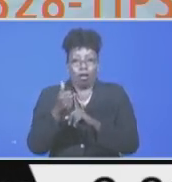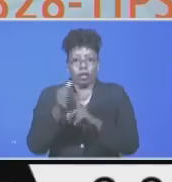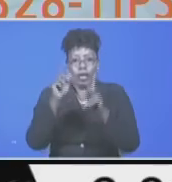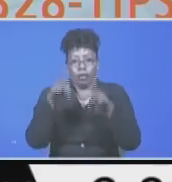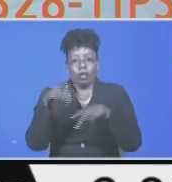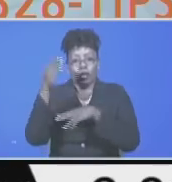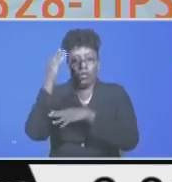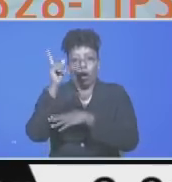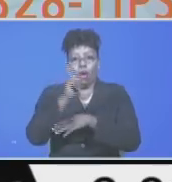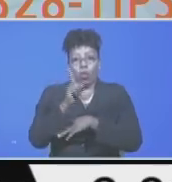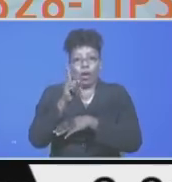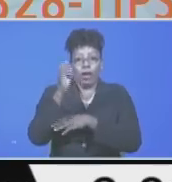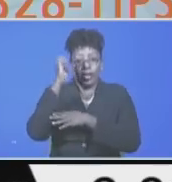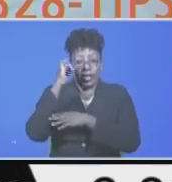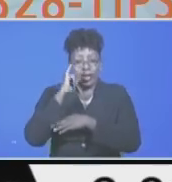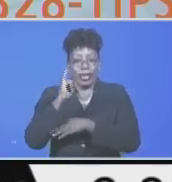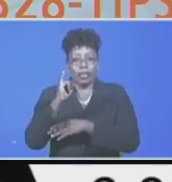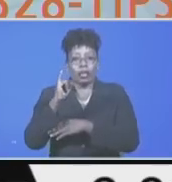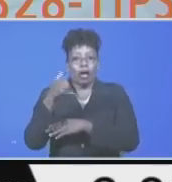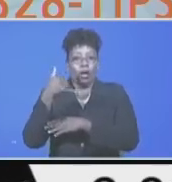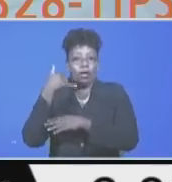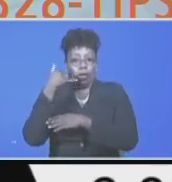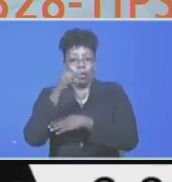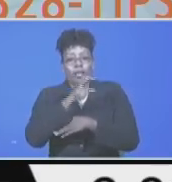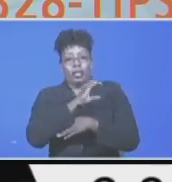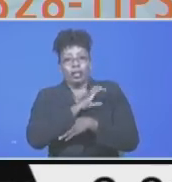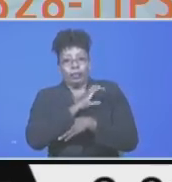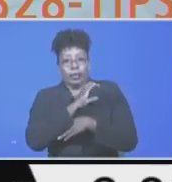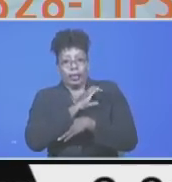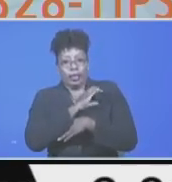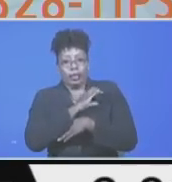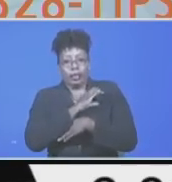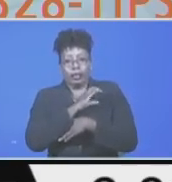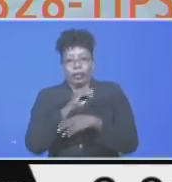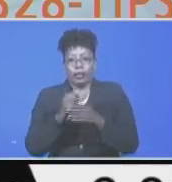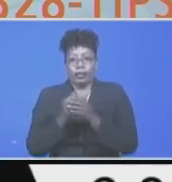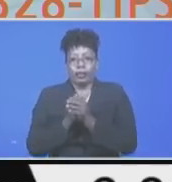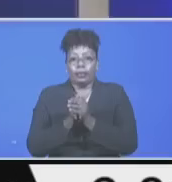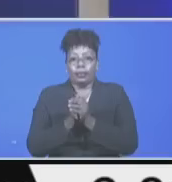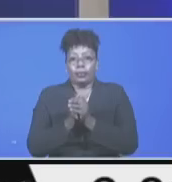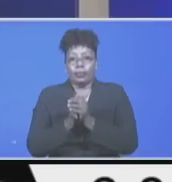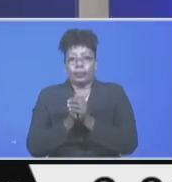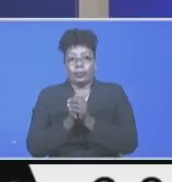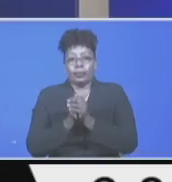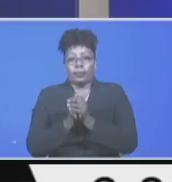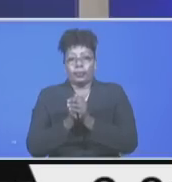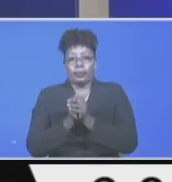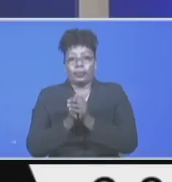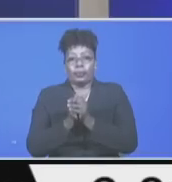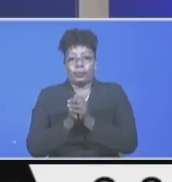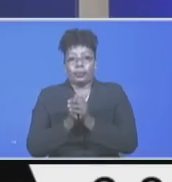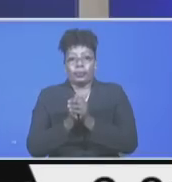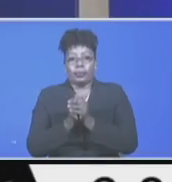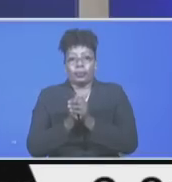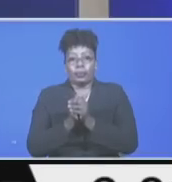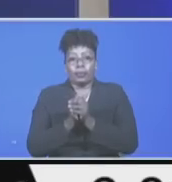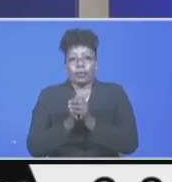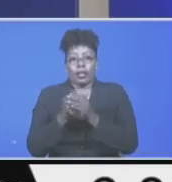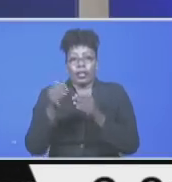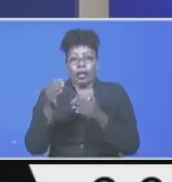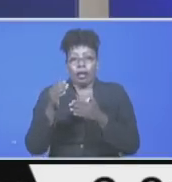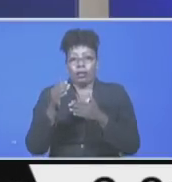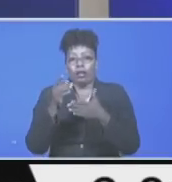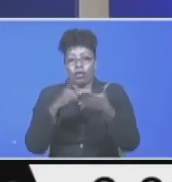of Hensley Pennerman is asked to contact the Central Detective Unit or your nearest police station. Well, despite public criticism of